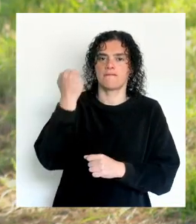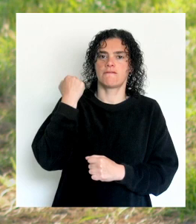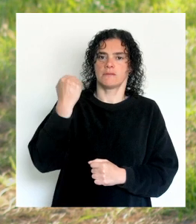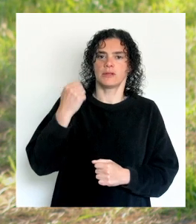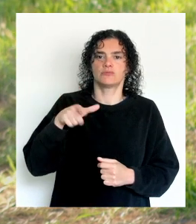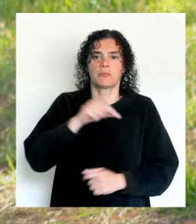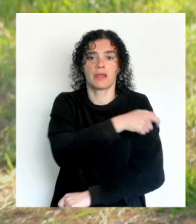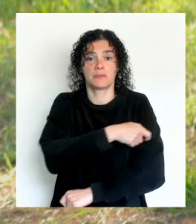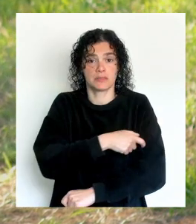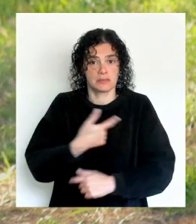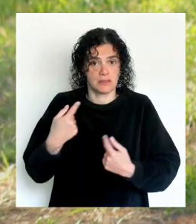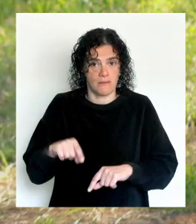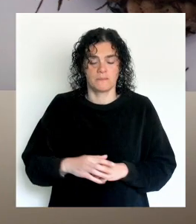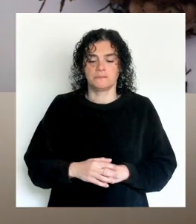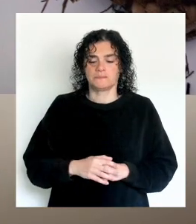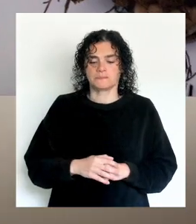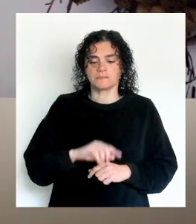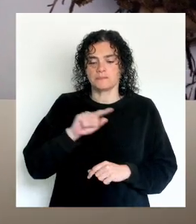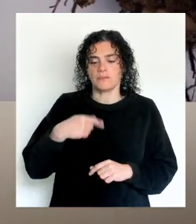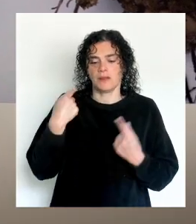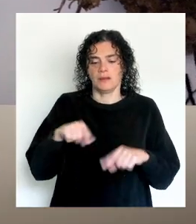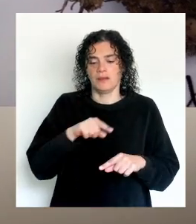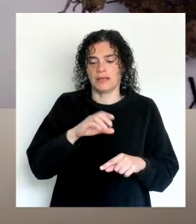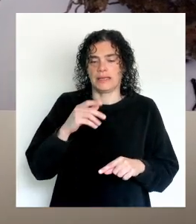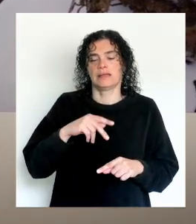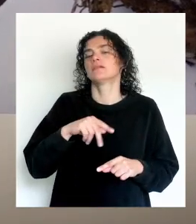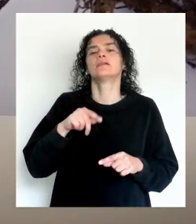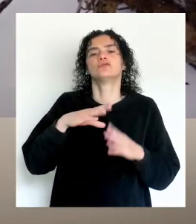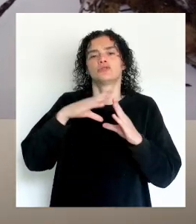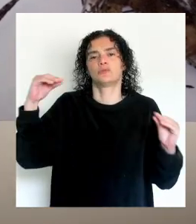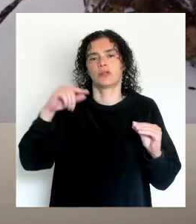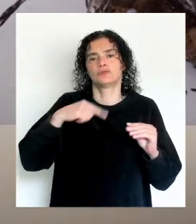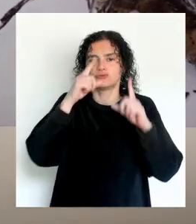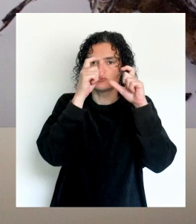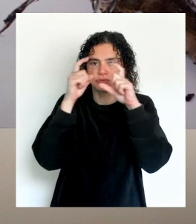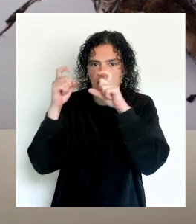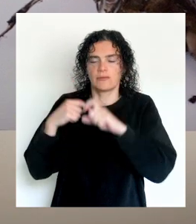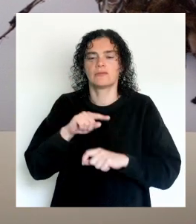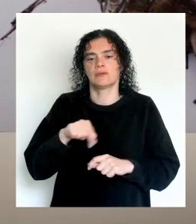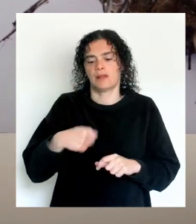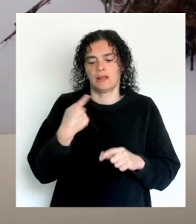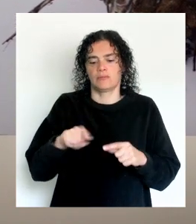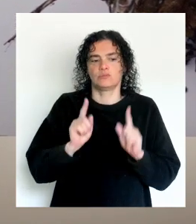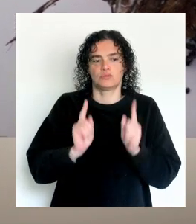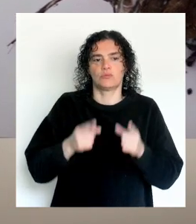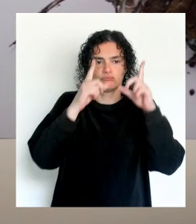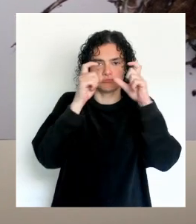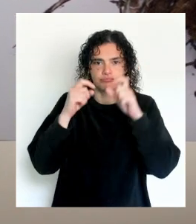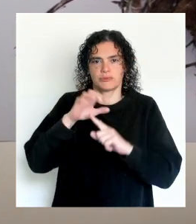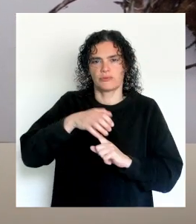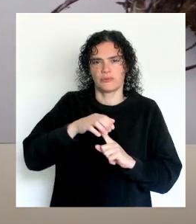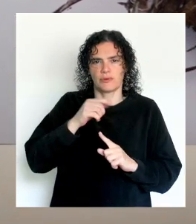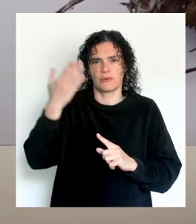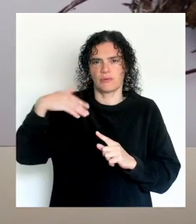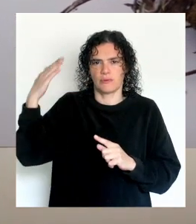feminism and representation. Okay, we've got Takashi Hama. He's a Japanese photographer that started photographing mushrooms in the